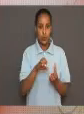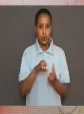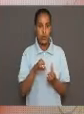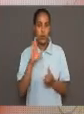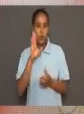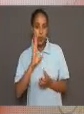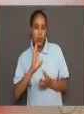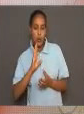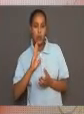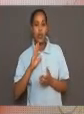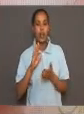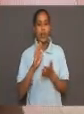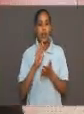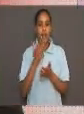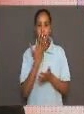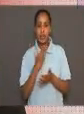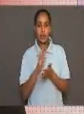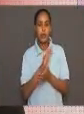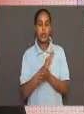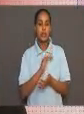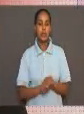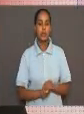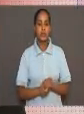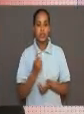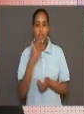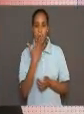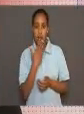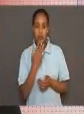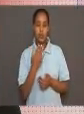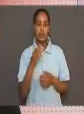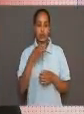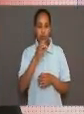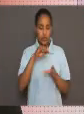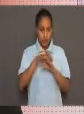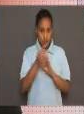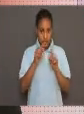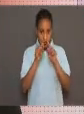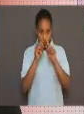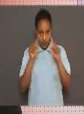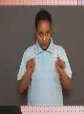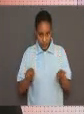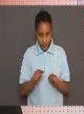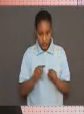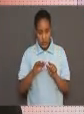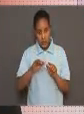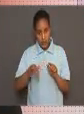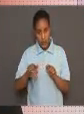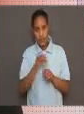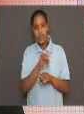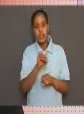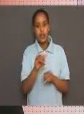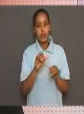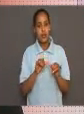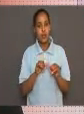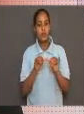blue litmus paper. The color of the solution in the flask will remain the same throughout